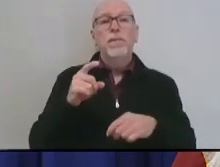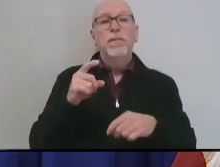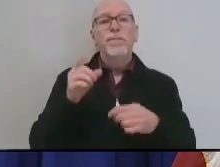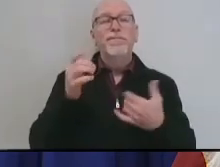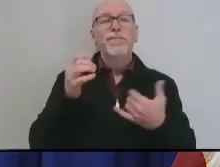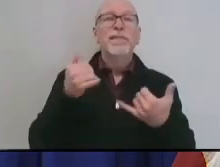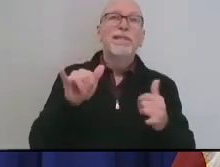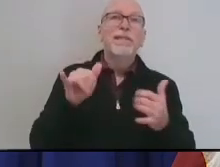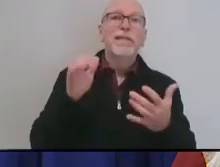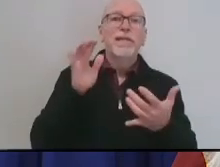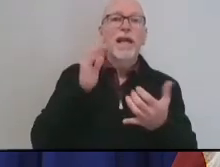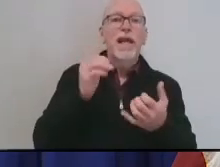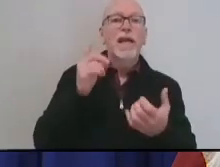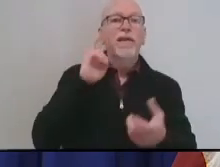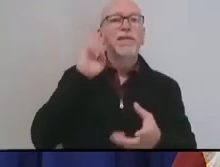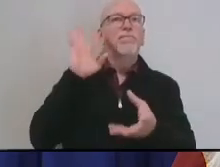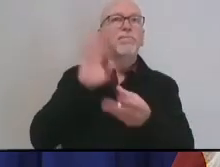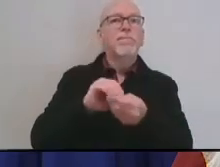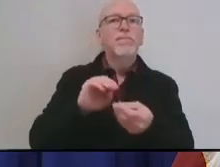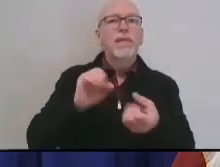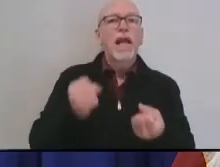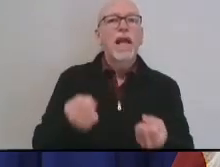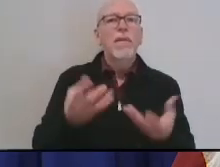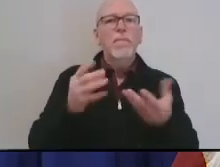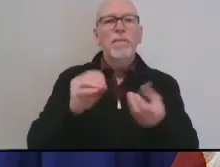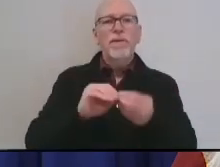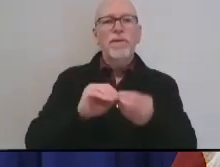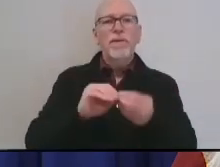the number just in January,